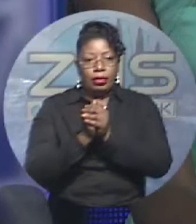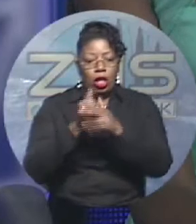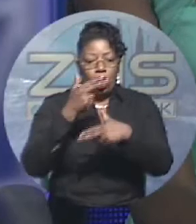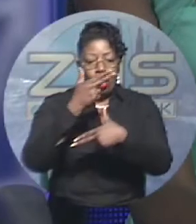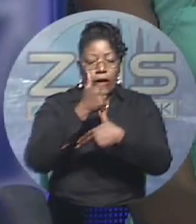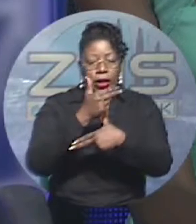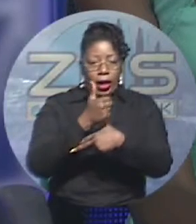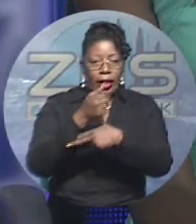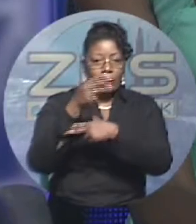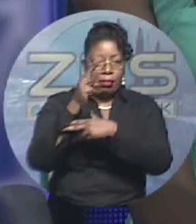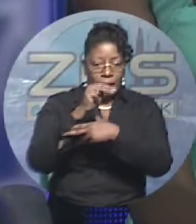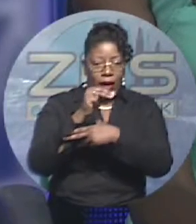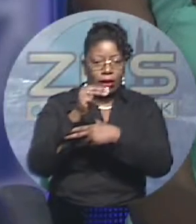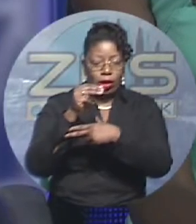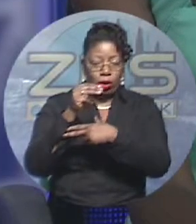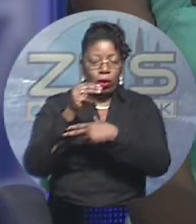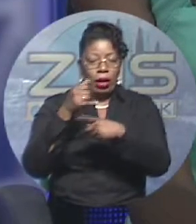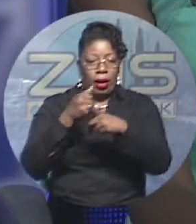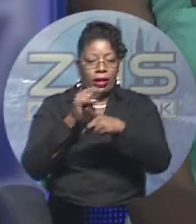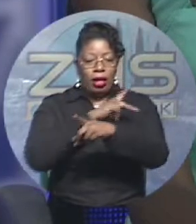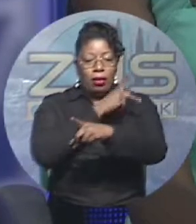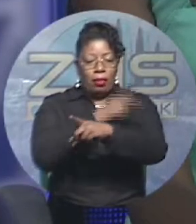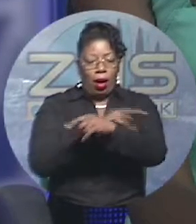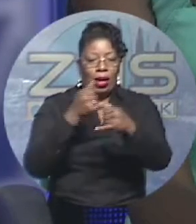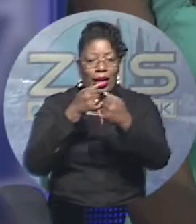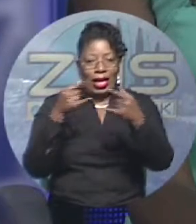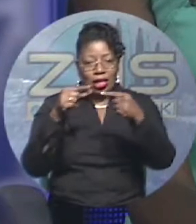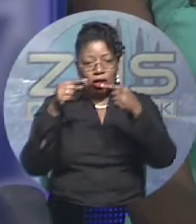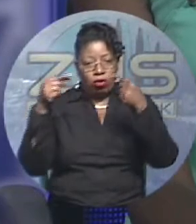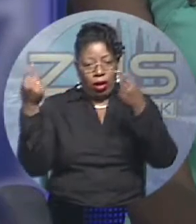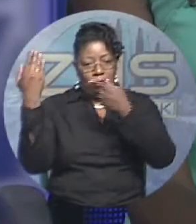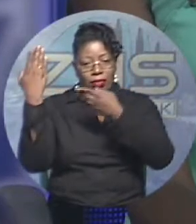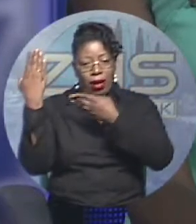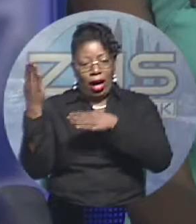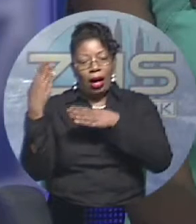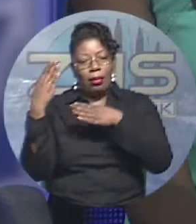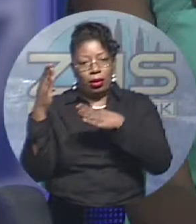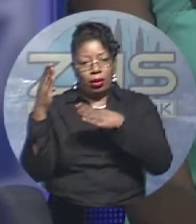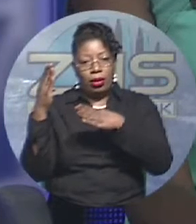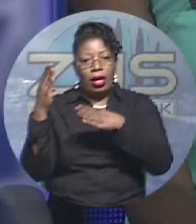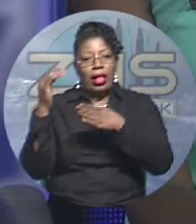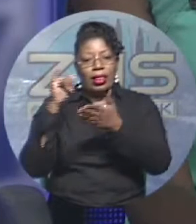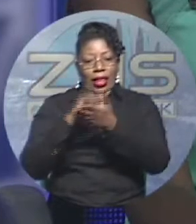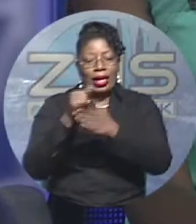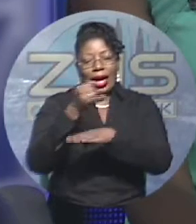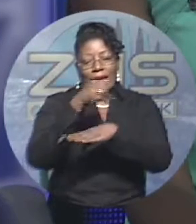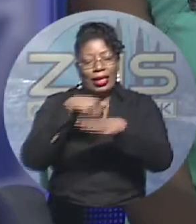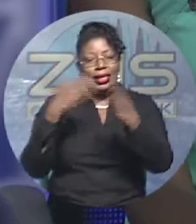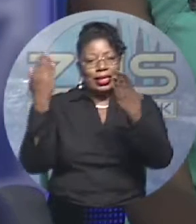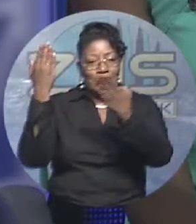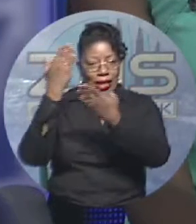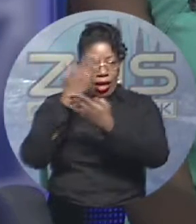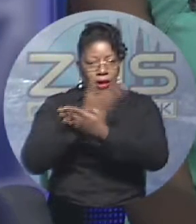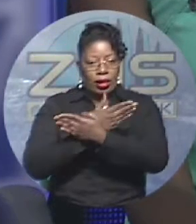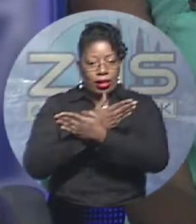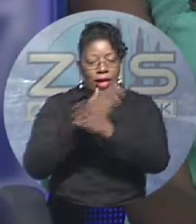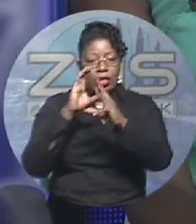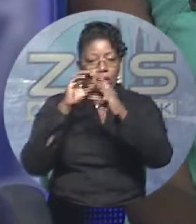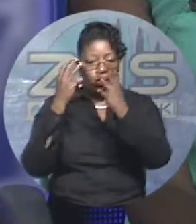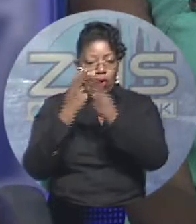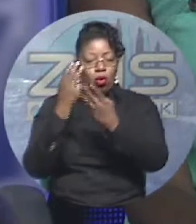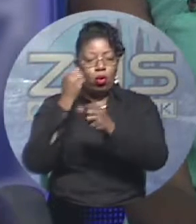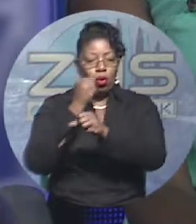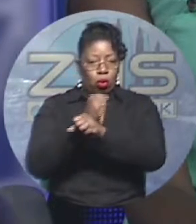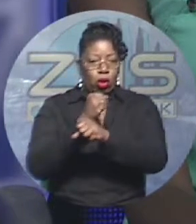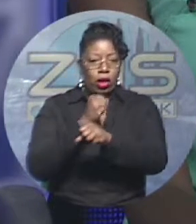Hurricane Matthew also impacted power lines in Grand Bahama, plunging the island into darkness. Power supply executives say crews are working around